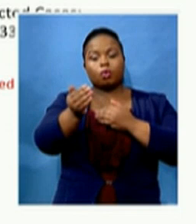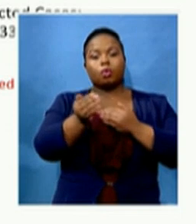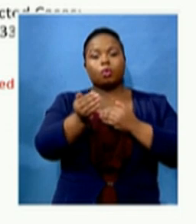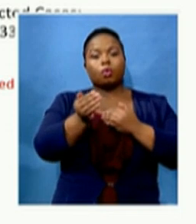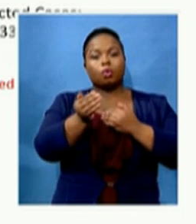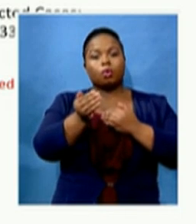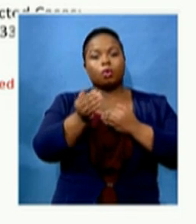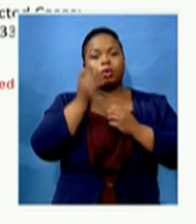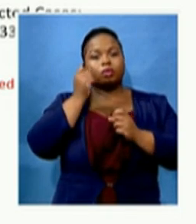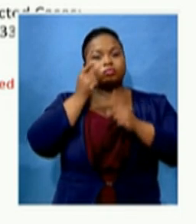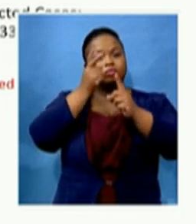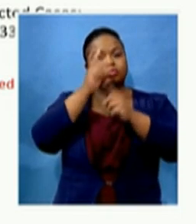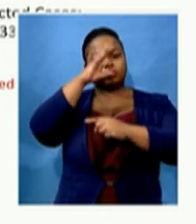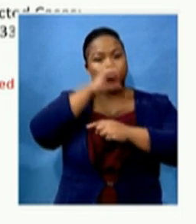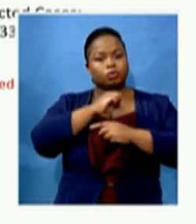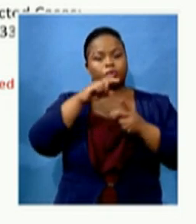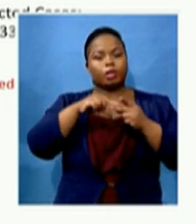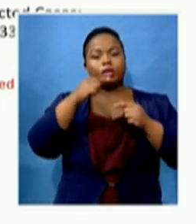made